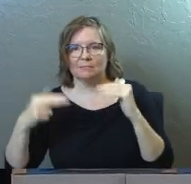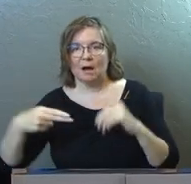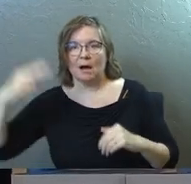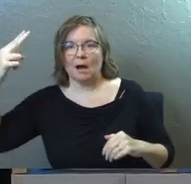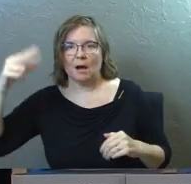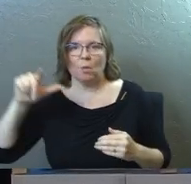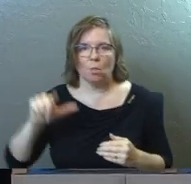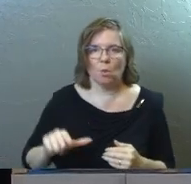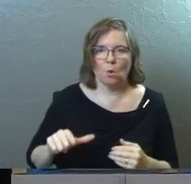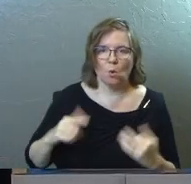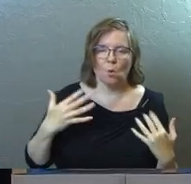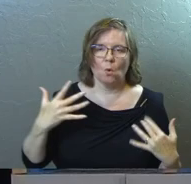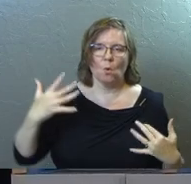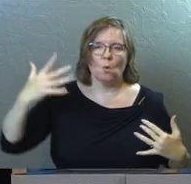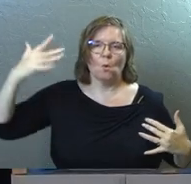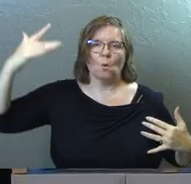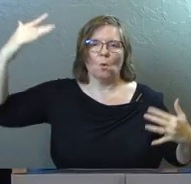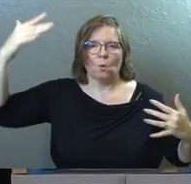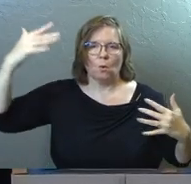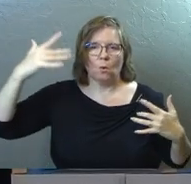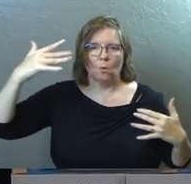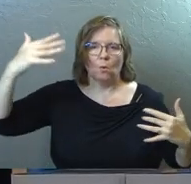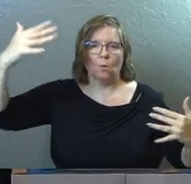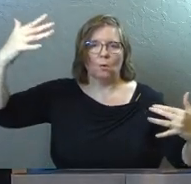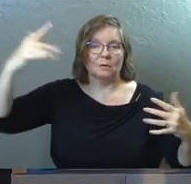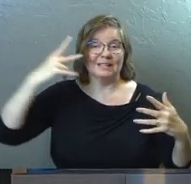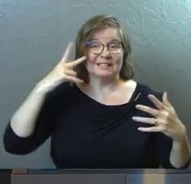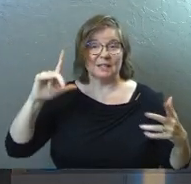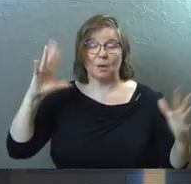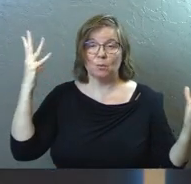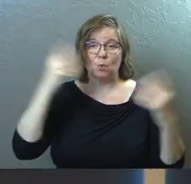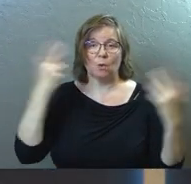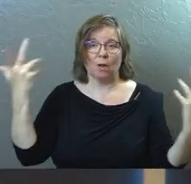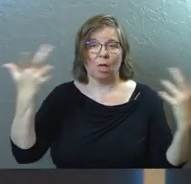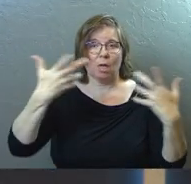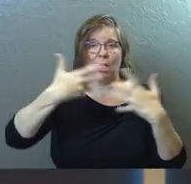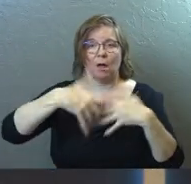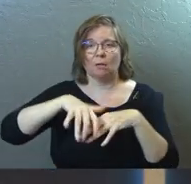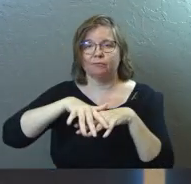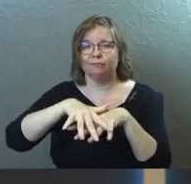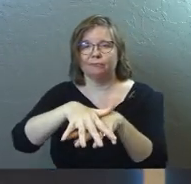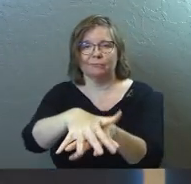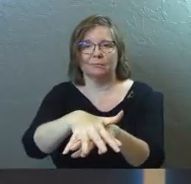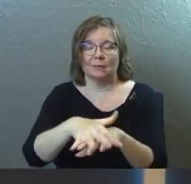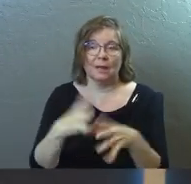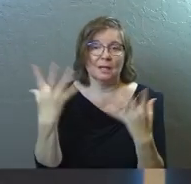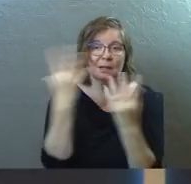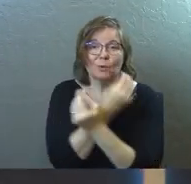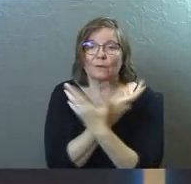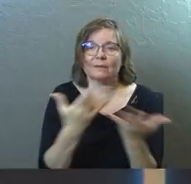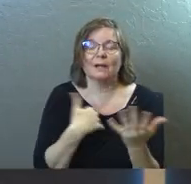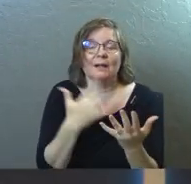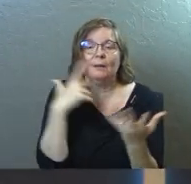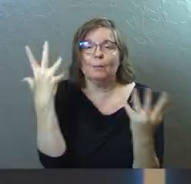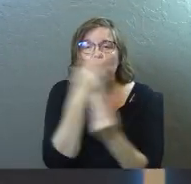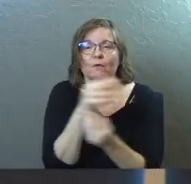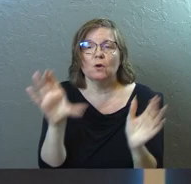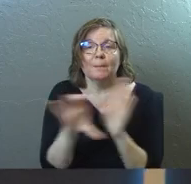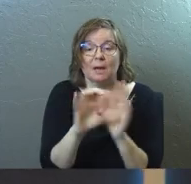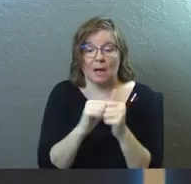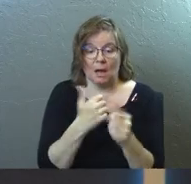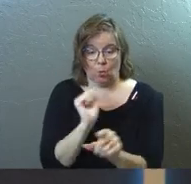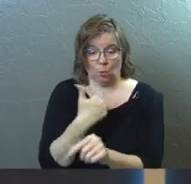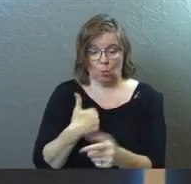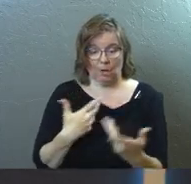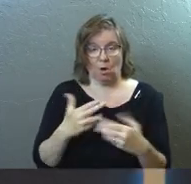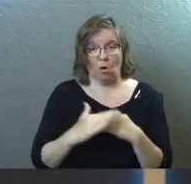it sounds like it was always made to go together. Sounds beautiful. It flows so well. And that's just a beautiful thing. And I think it's a beautiful picture of how